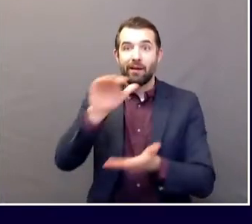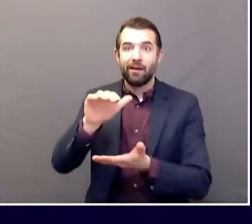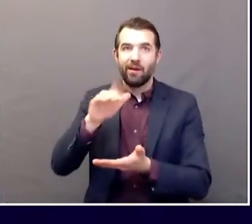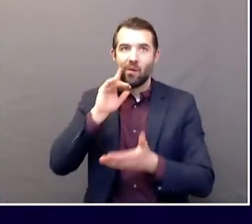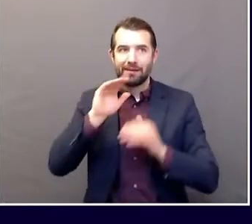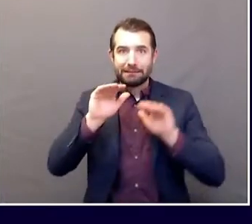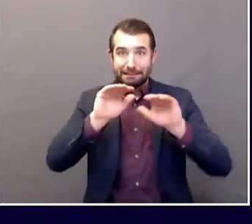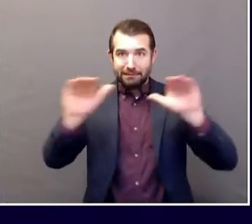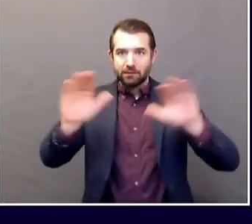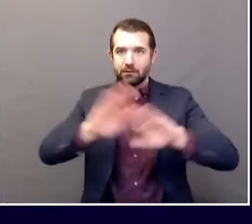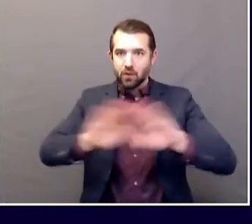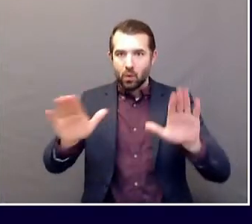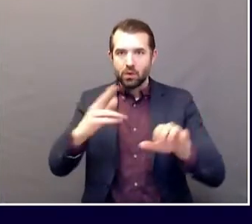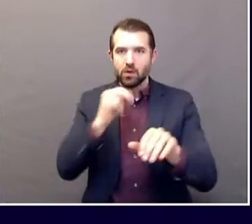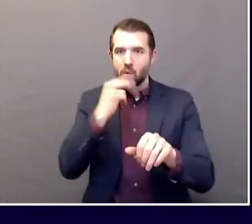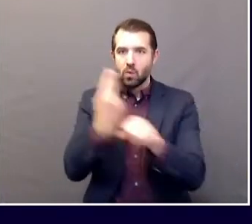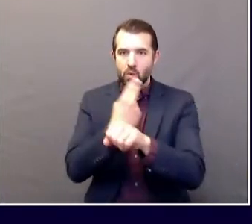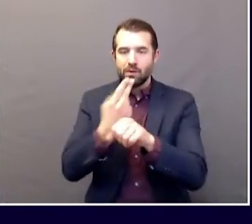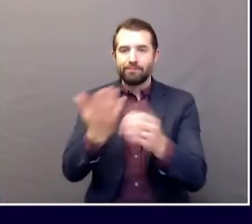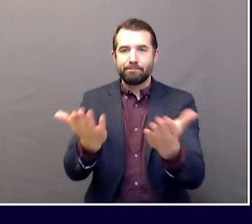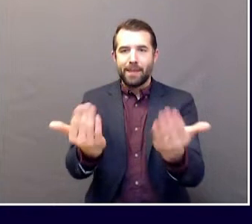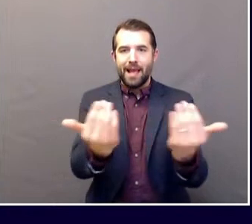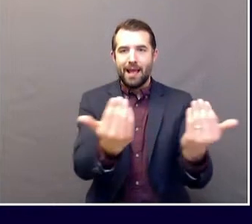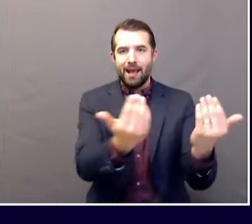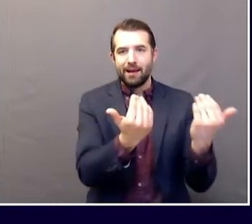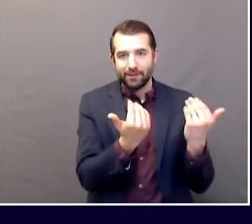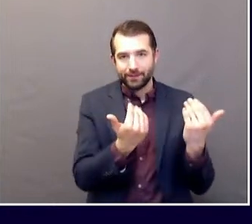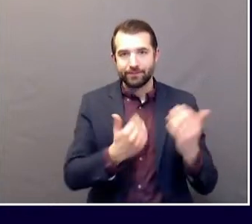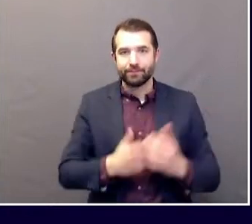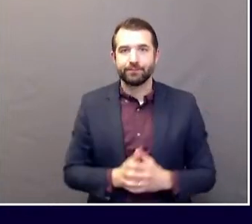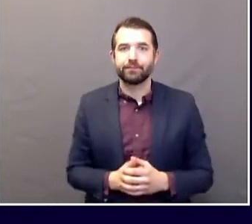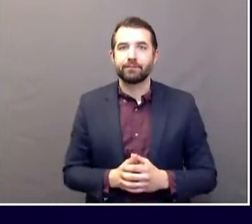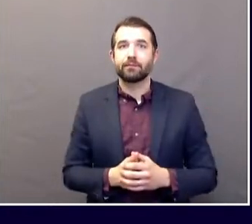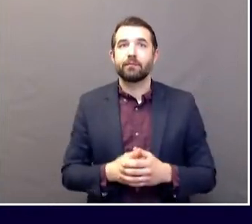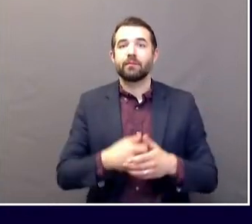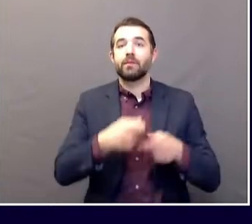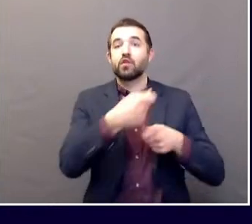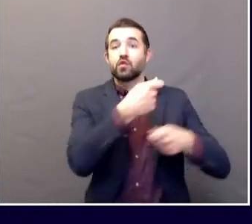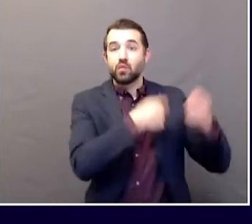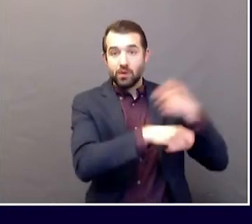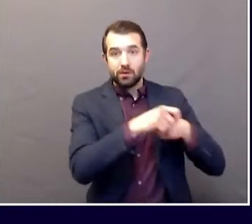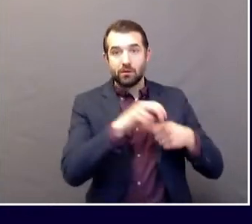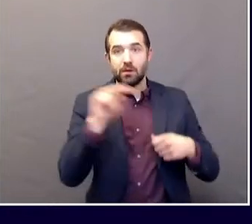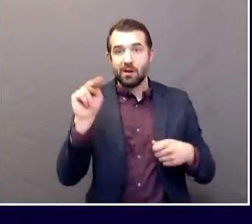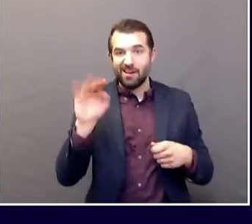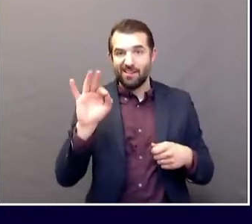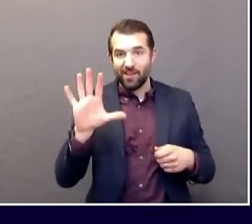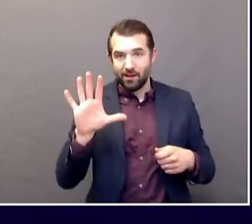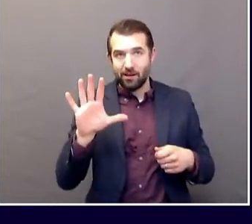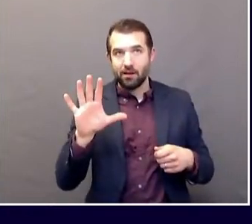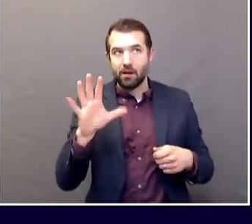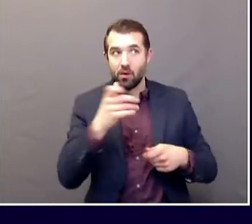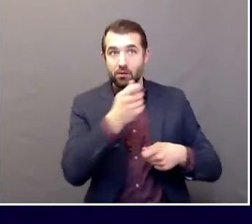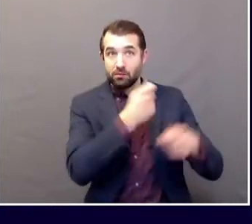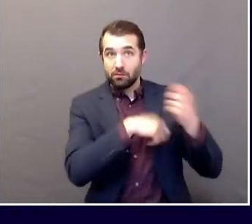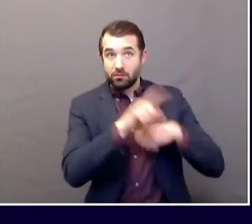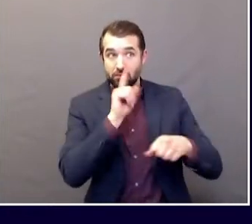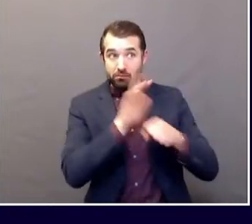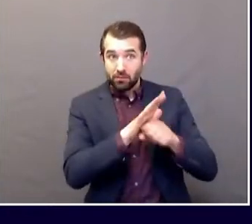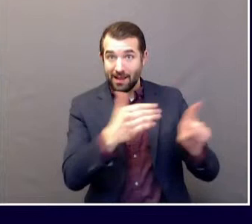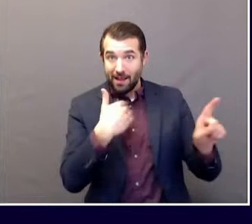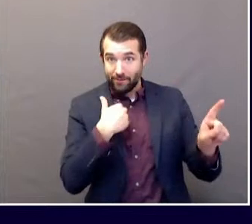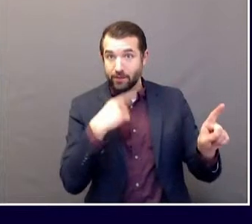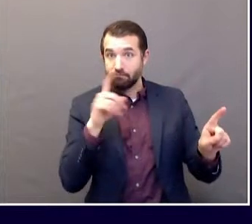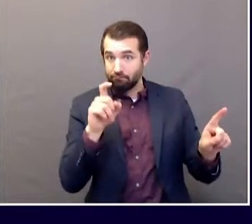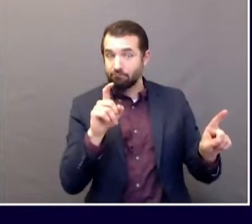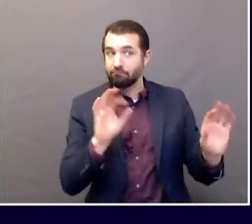have offered and replaced those N95s when asked to make sure that there's nobody going without it. And we are